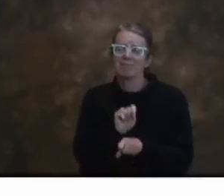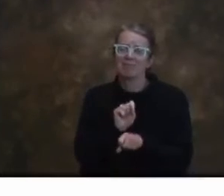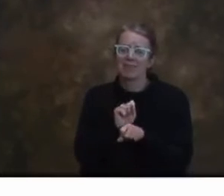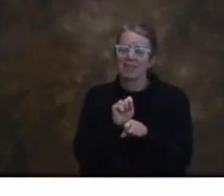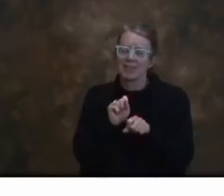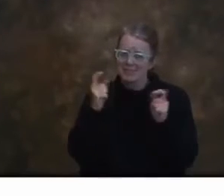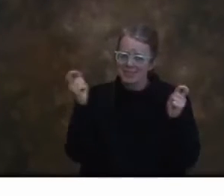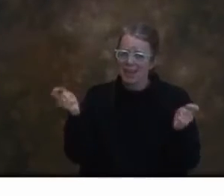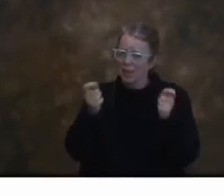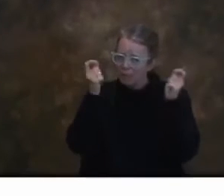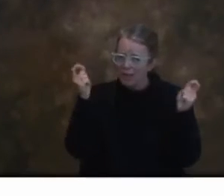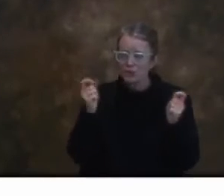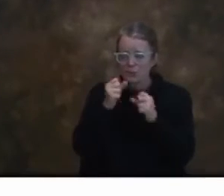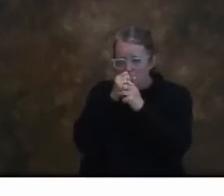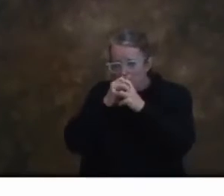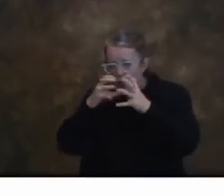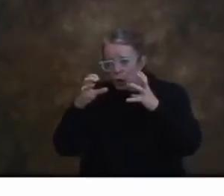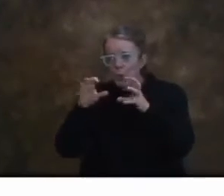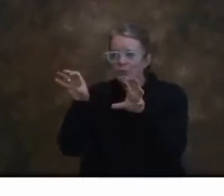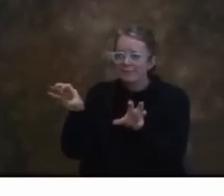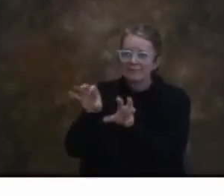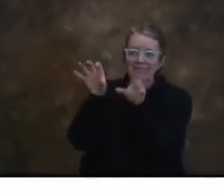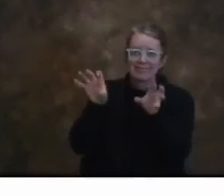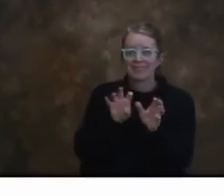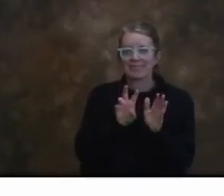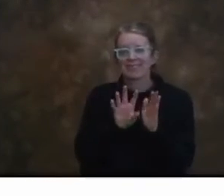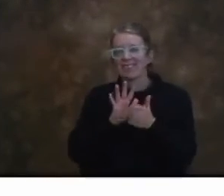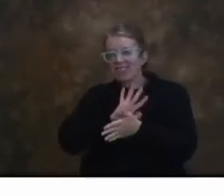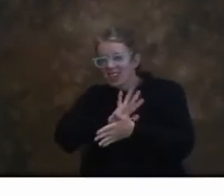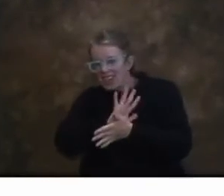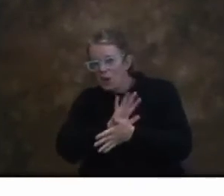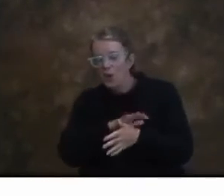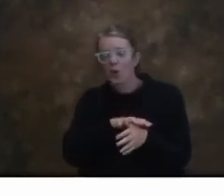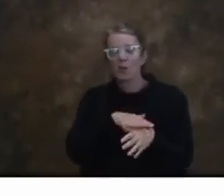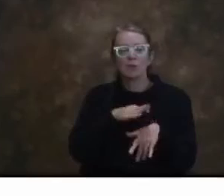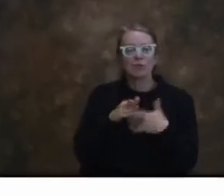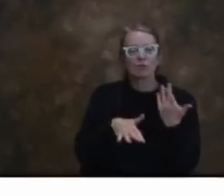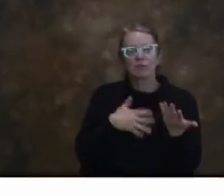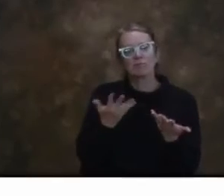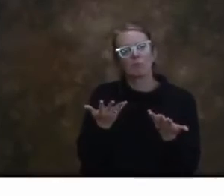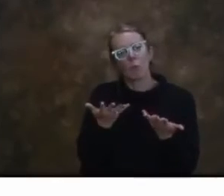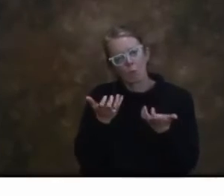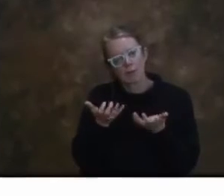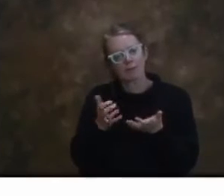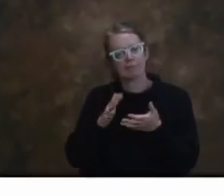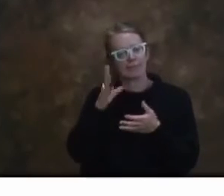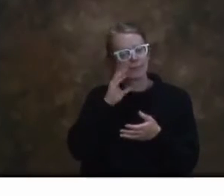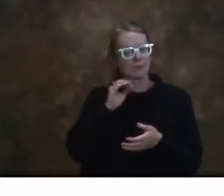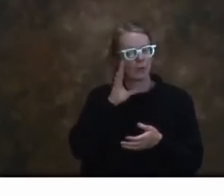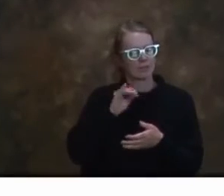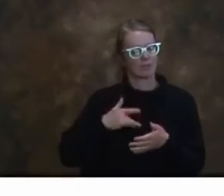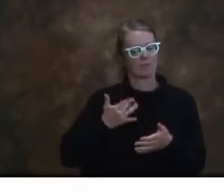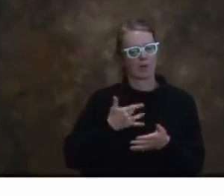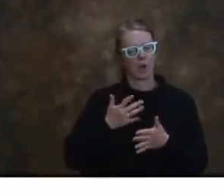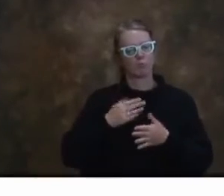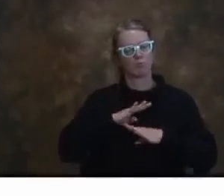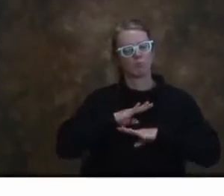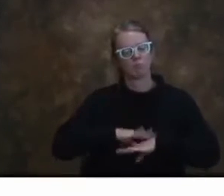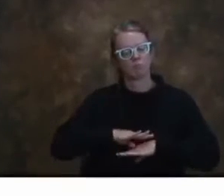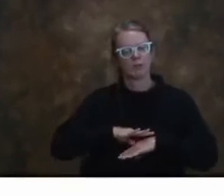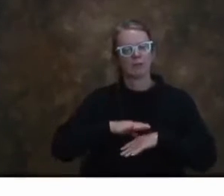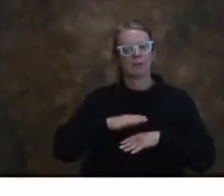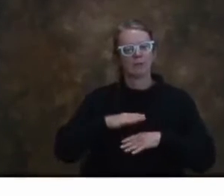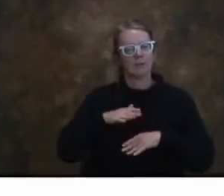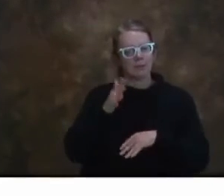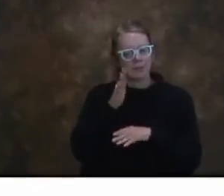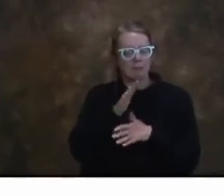balloons and videos and other activities to really make it a pleasant experience for those in the 5 to